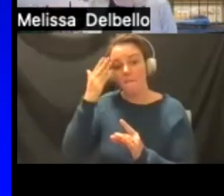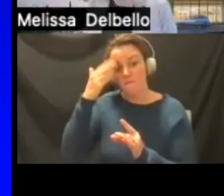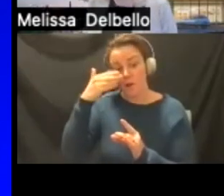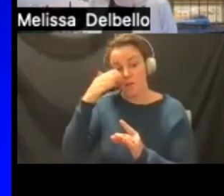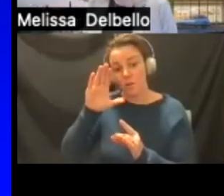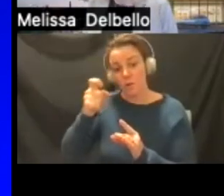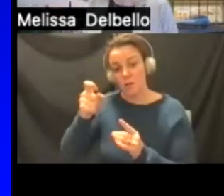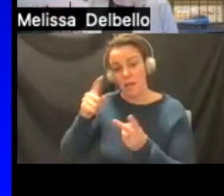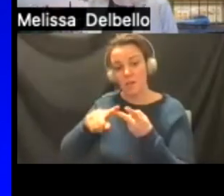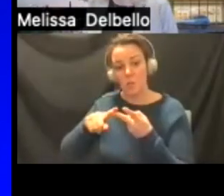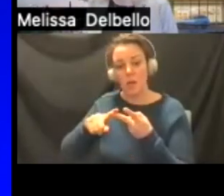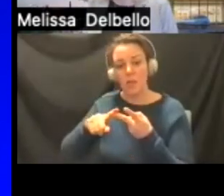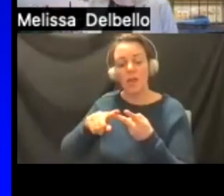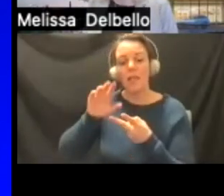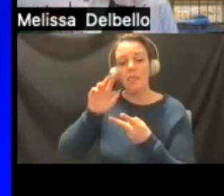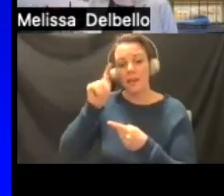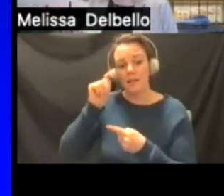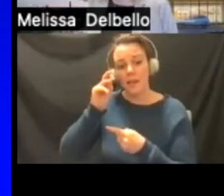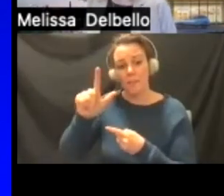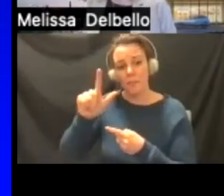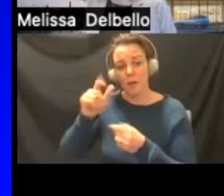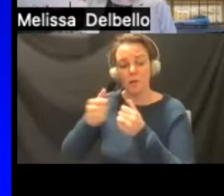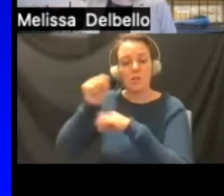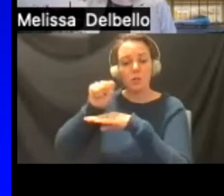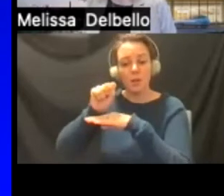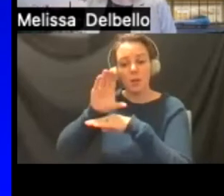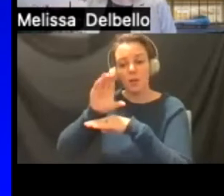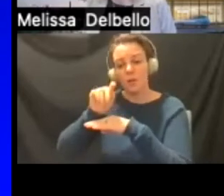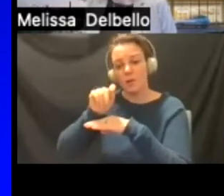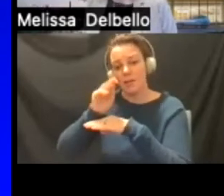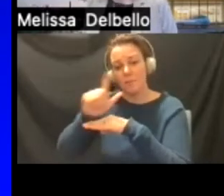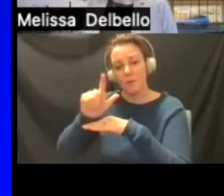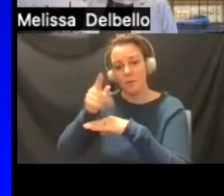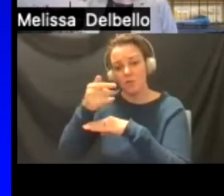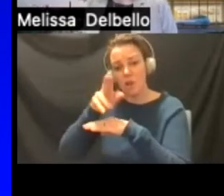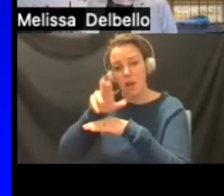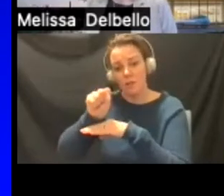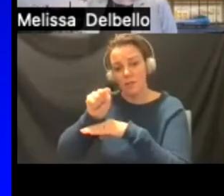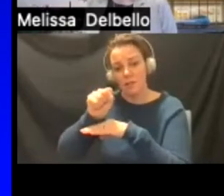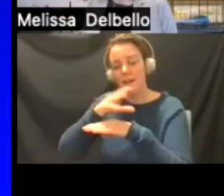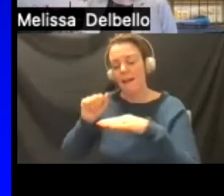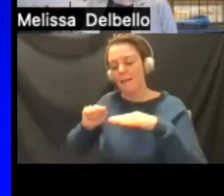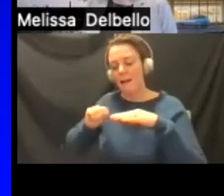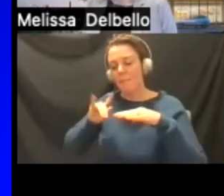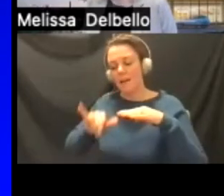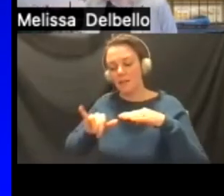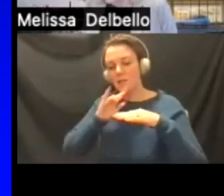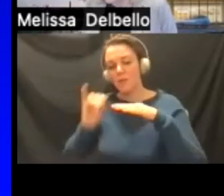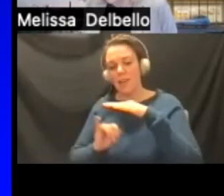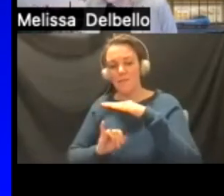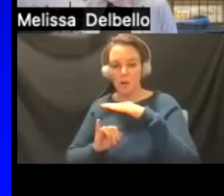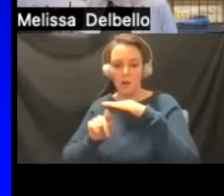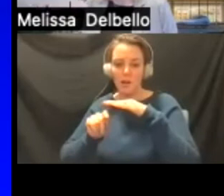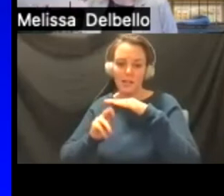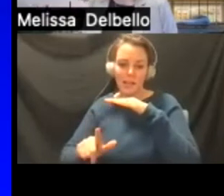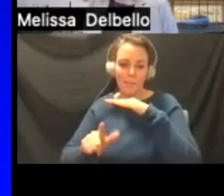temporal gyrus and the amygdala to the inferior temporal gyrus. And the amygdala inferior temporal gyrus